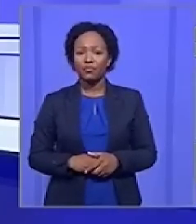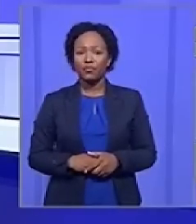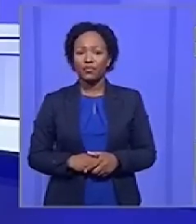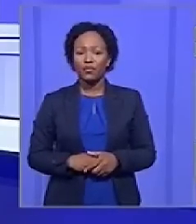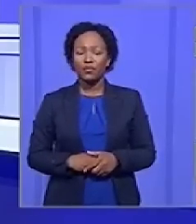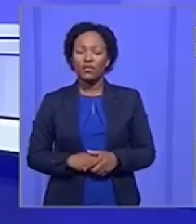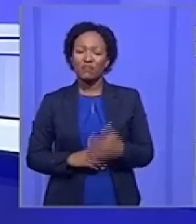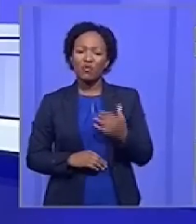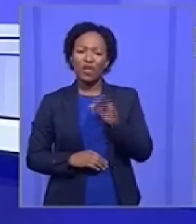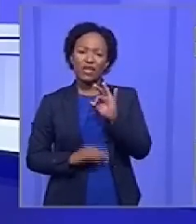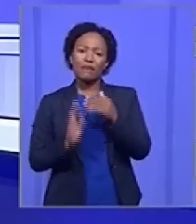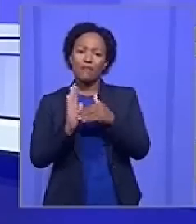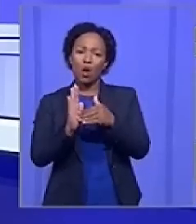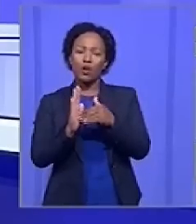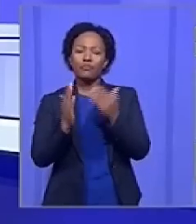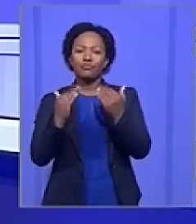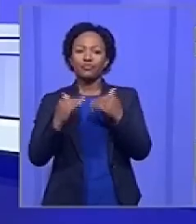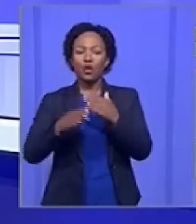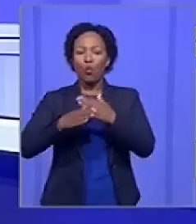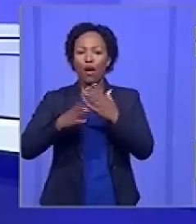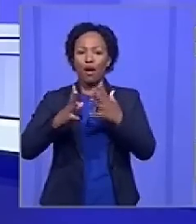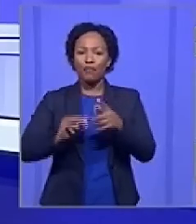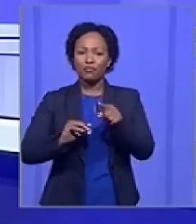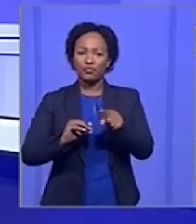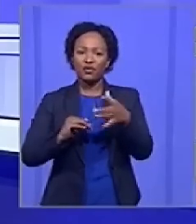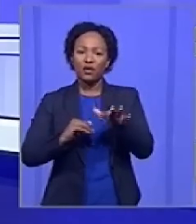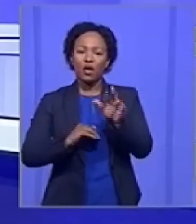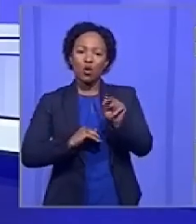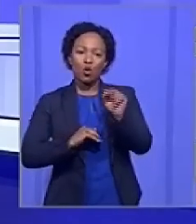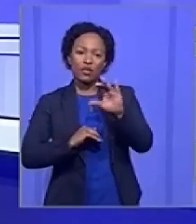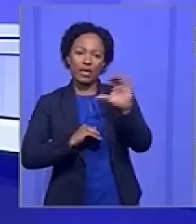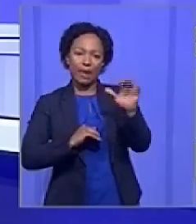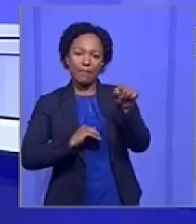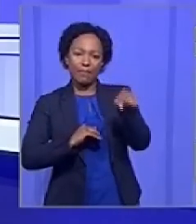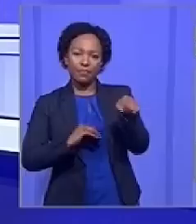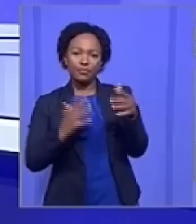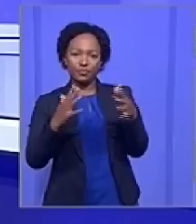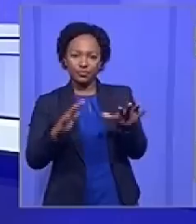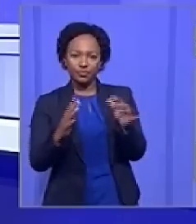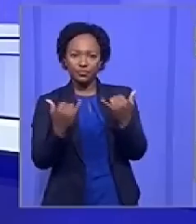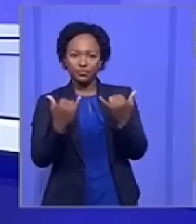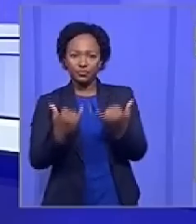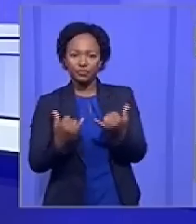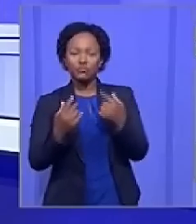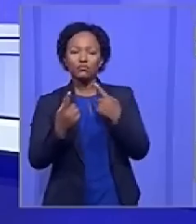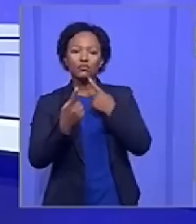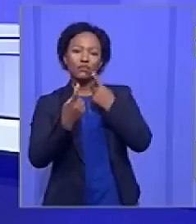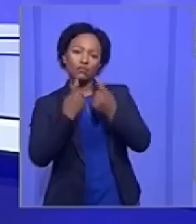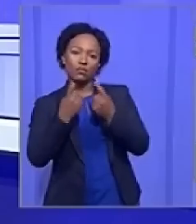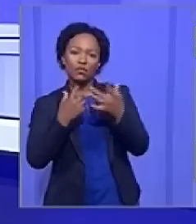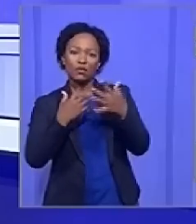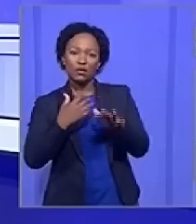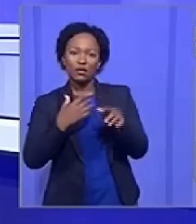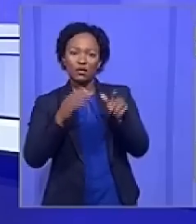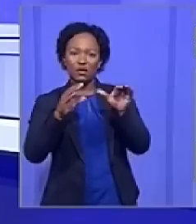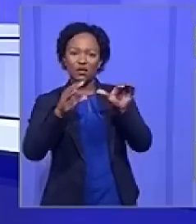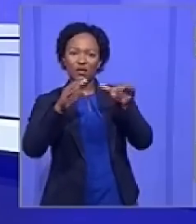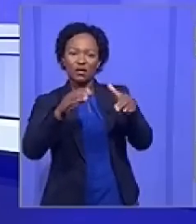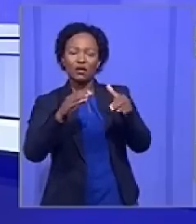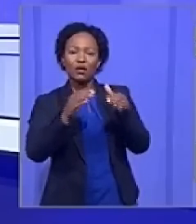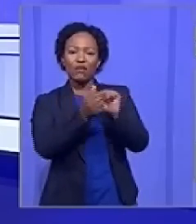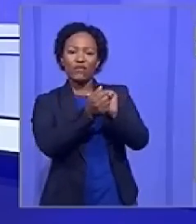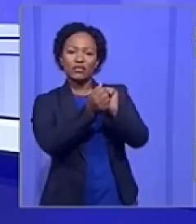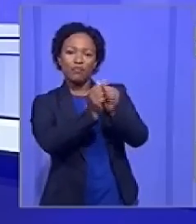Basebetsi ba sebaka sa ditshwantshiso tsa kalaneng Northern Cape ba bile le boipelaetso dikantorong tsa lefapha la